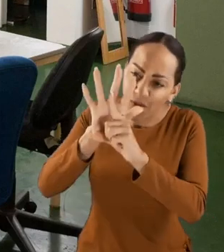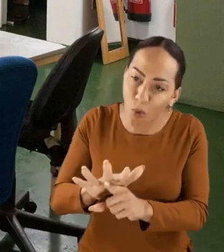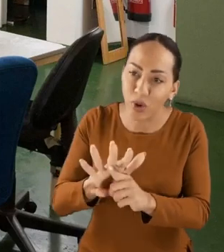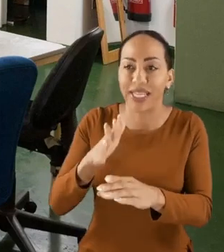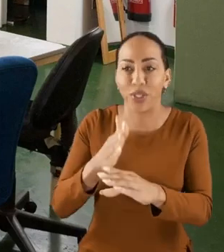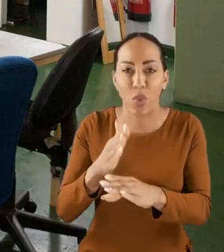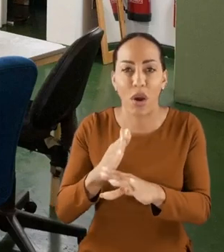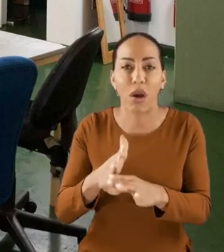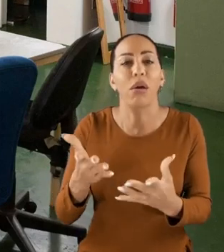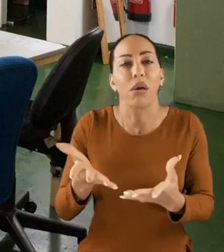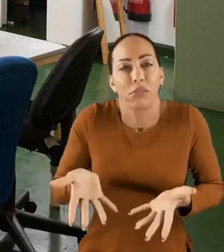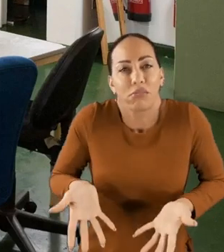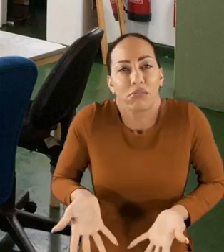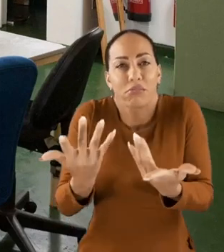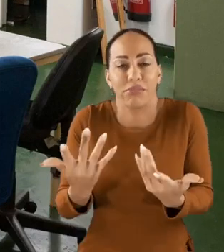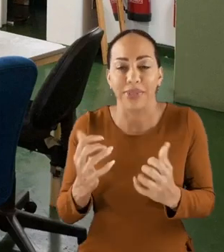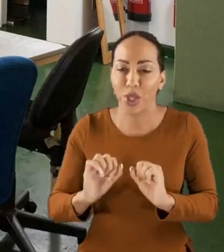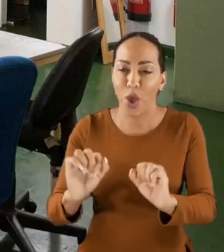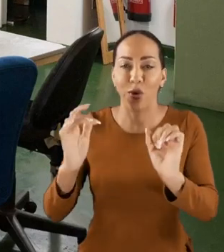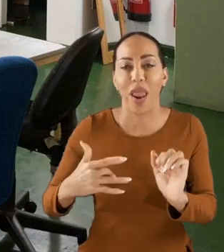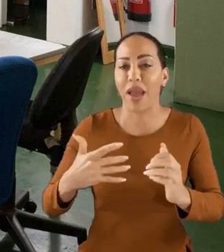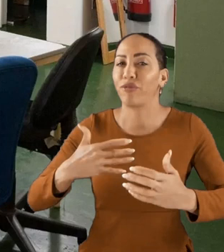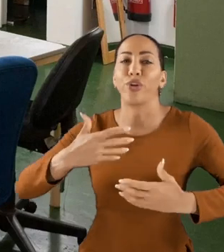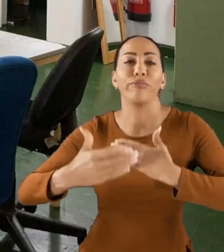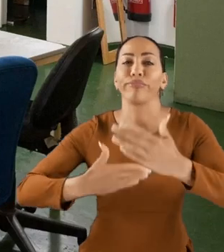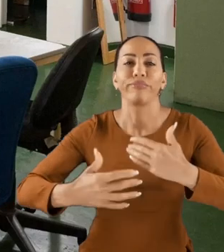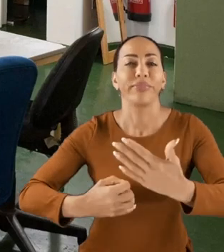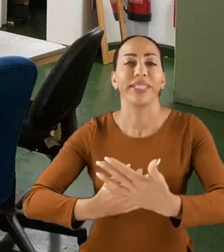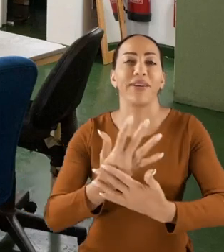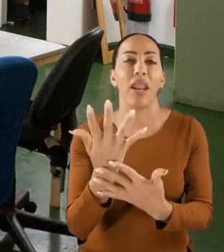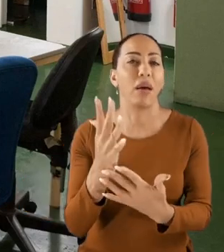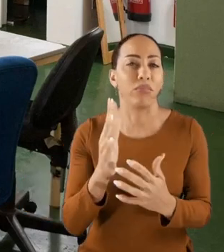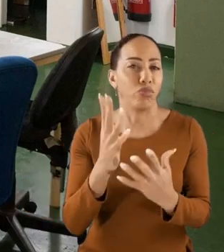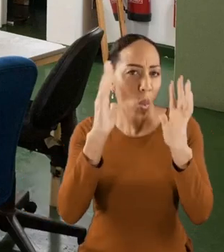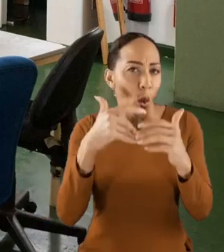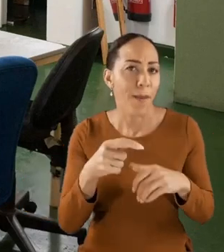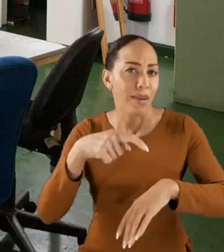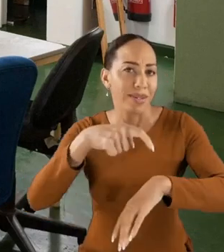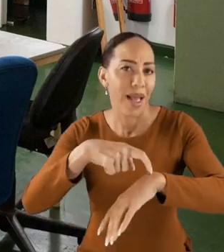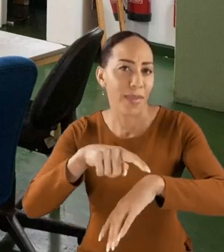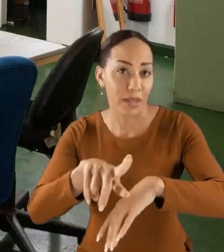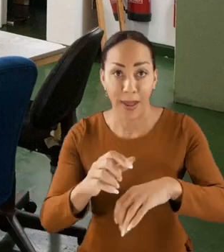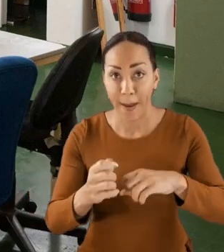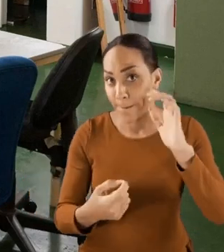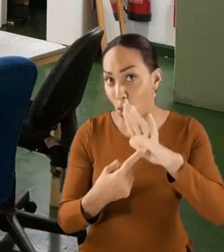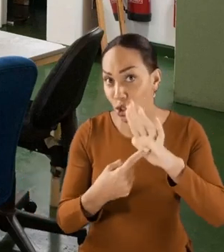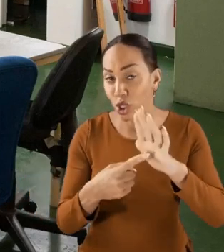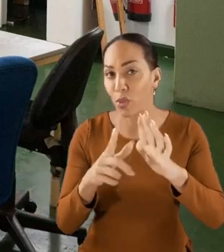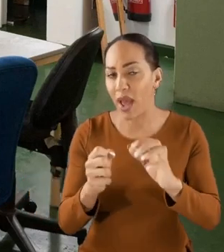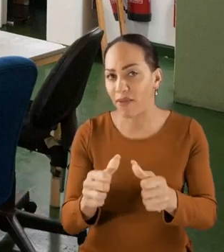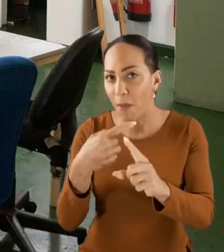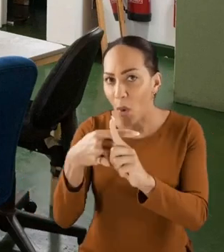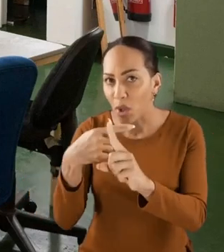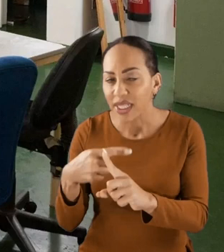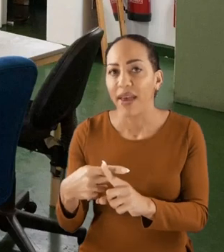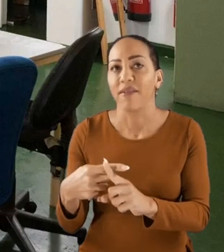try and make it work. We should allow it to do what it wants to do. So I do think, so don't worry about timings or anything else. I think the important thing is that you get